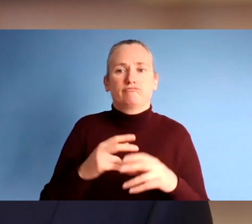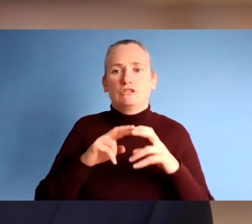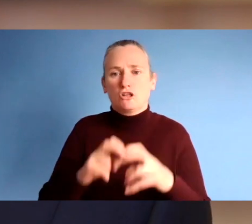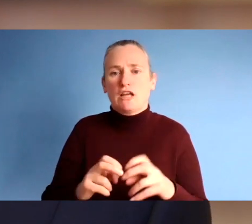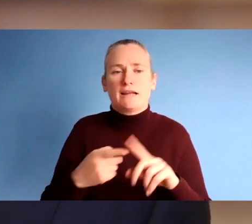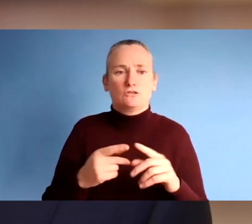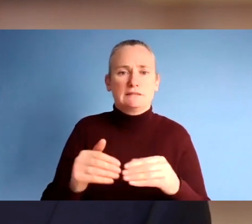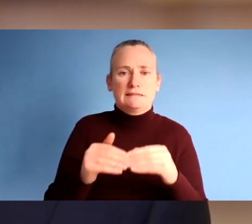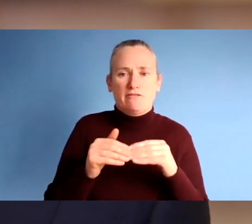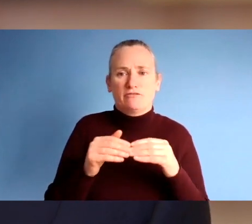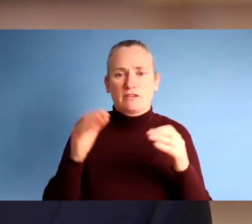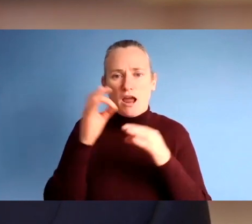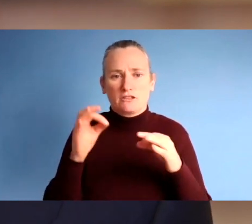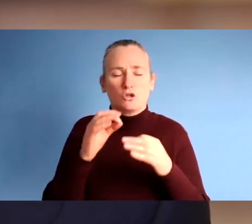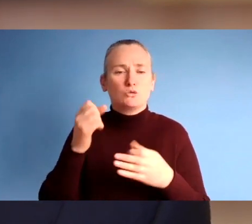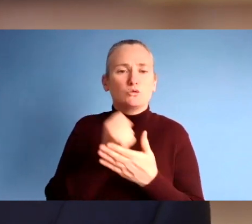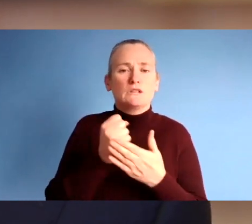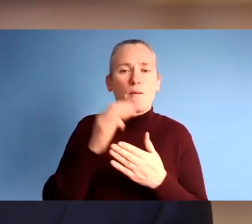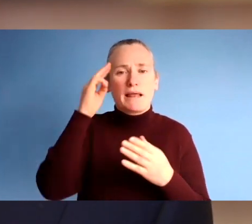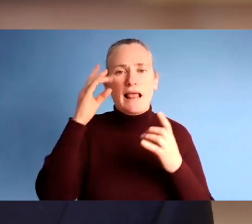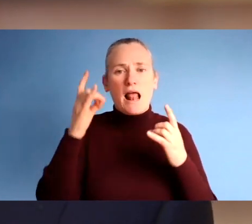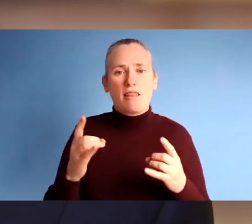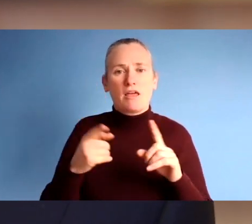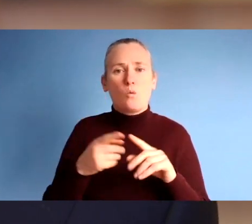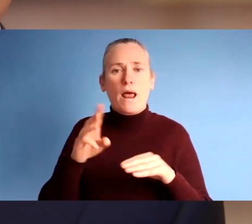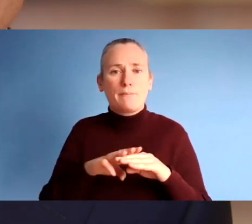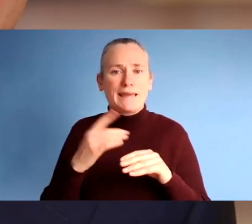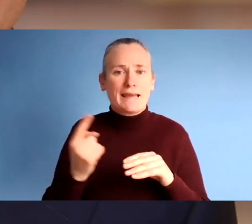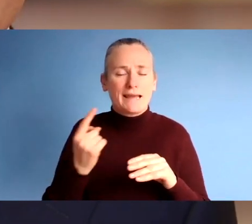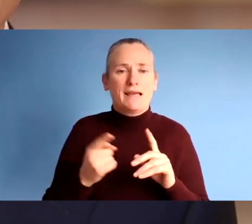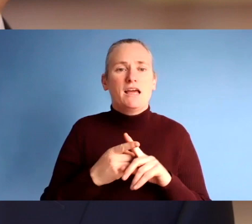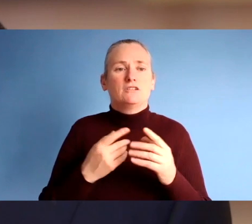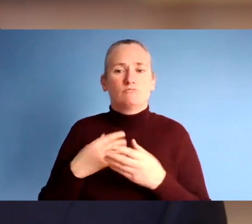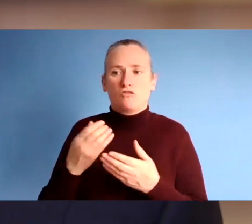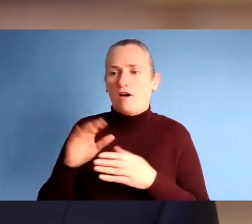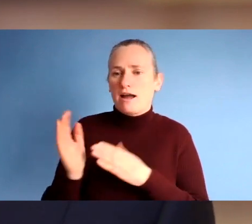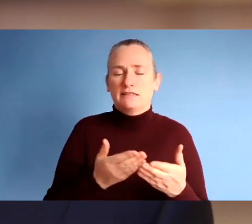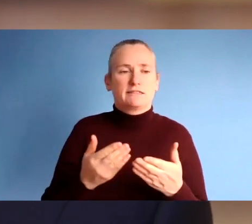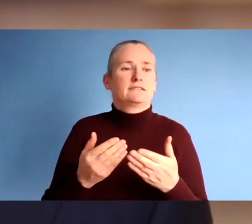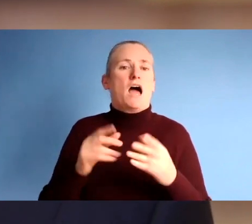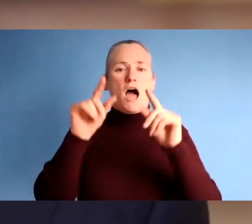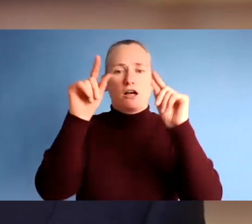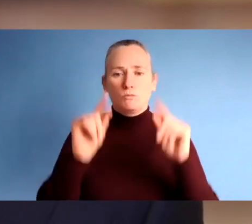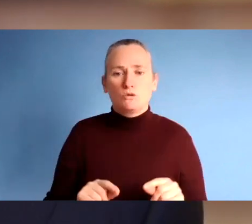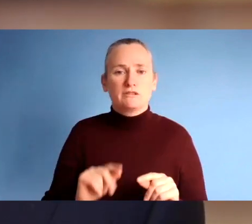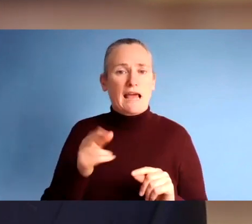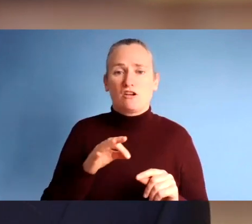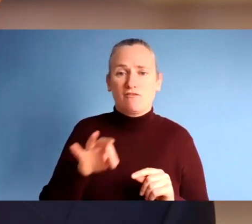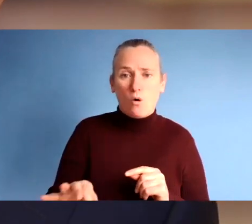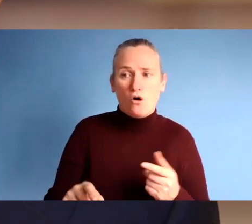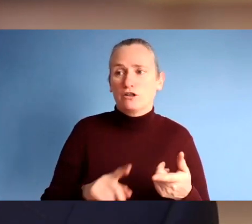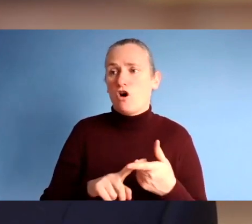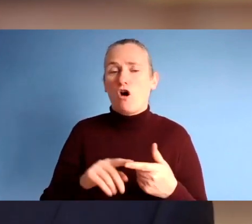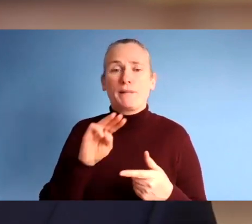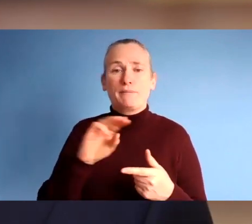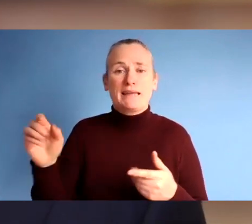well-being through initiatives such as the provision of IT equipment for disadvantaged students, PPE acquisition, the doubling of the Student